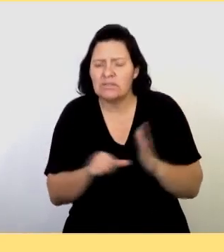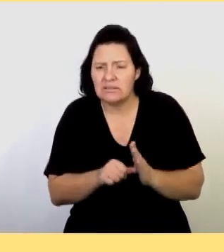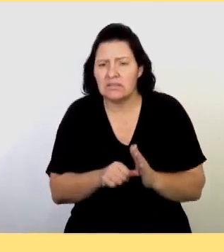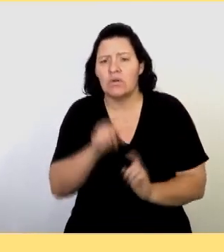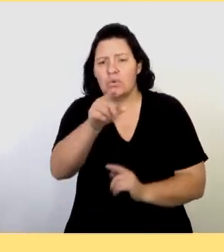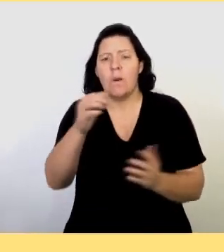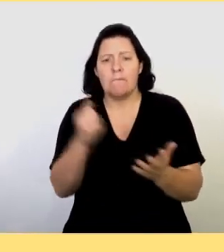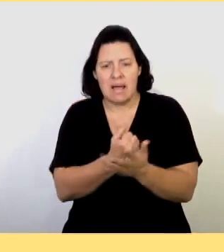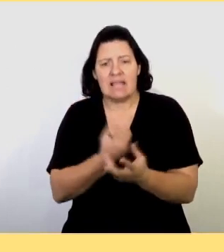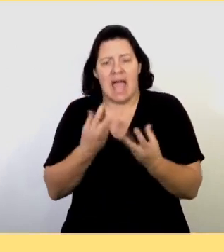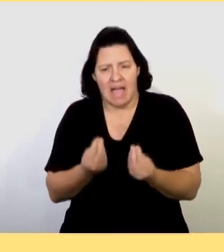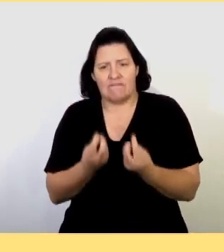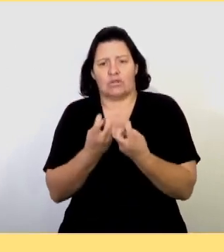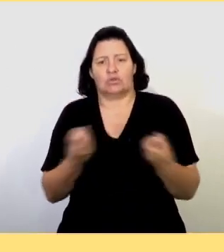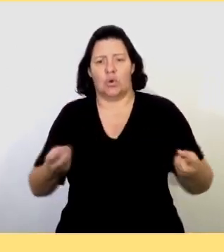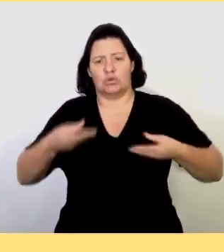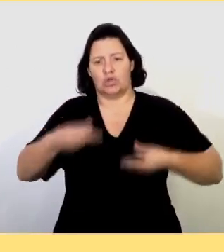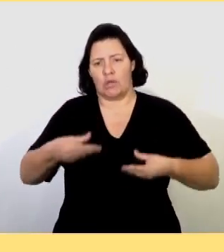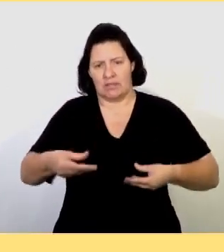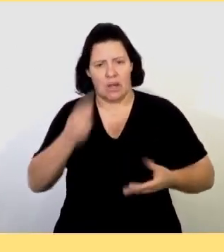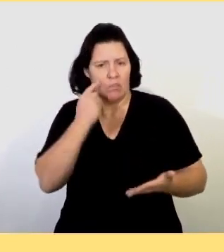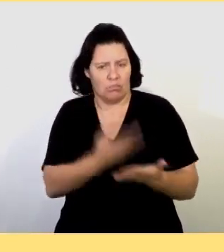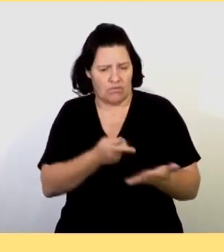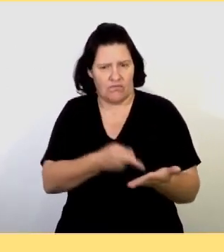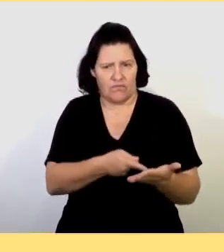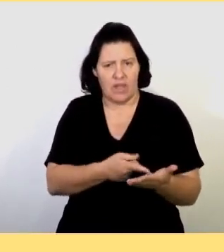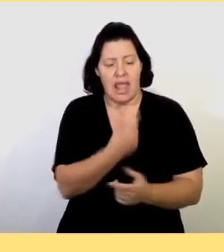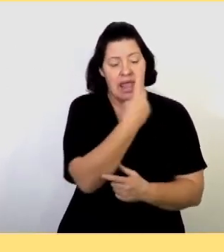we have source documents. And remember that